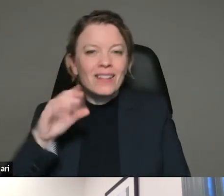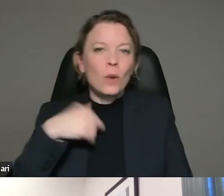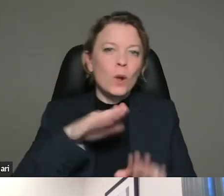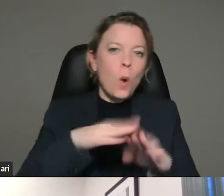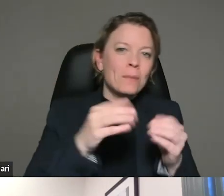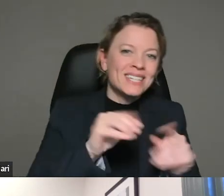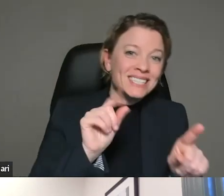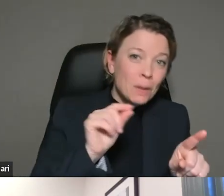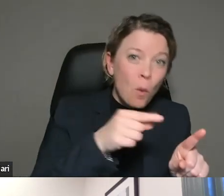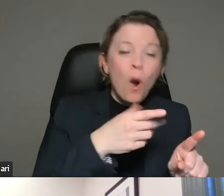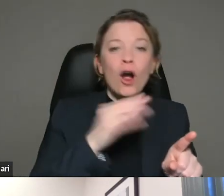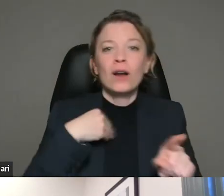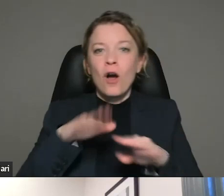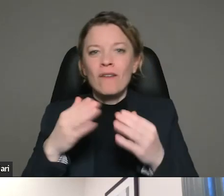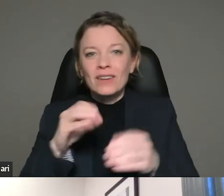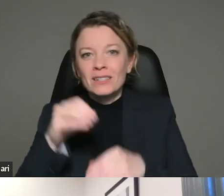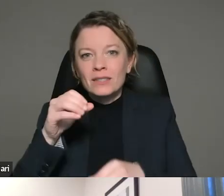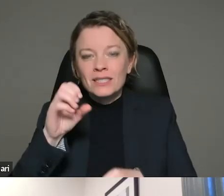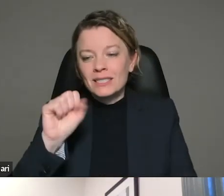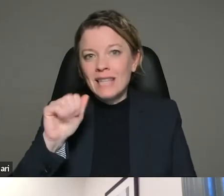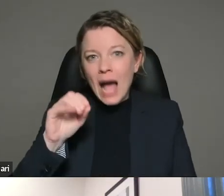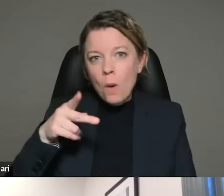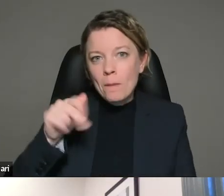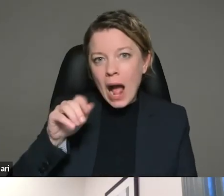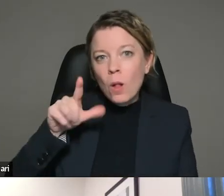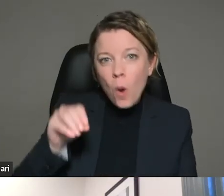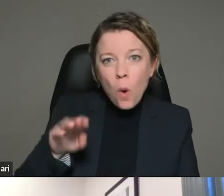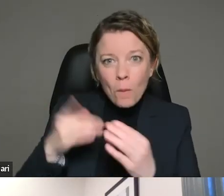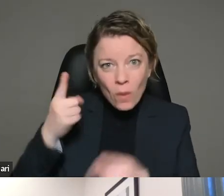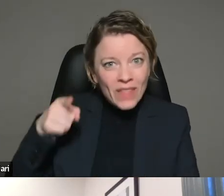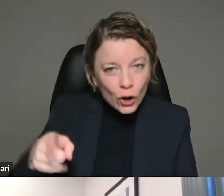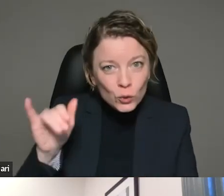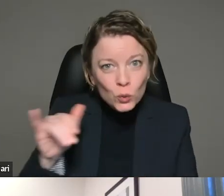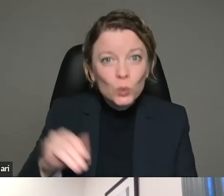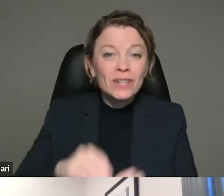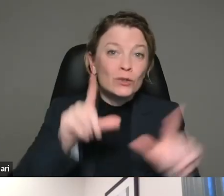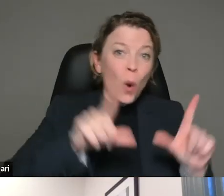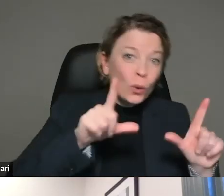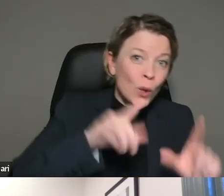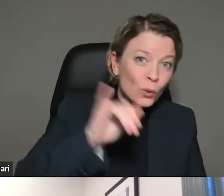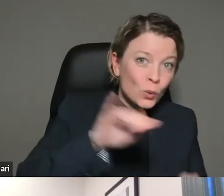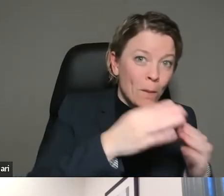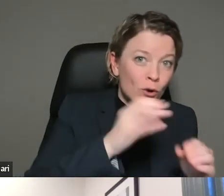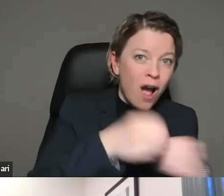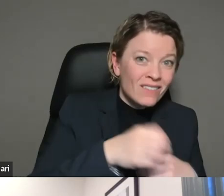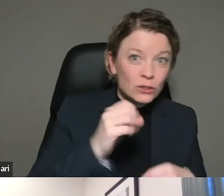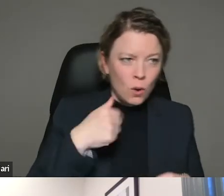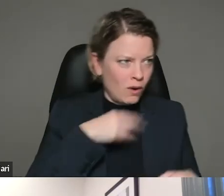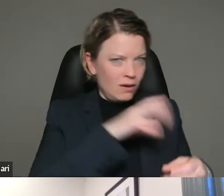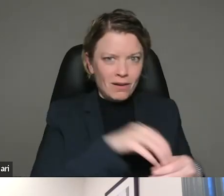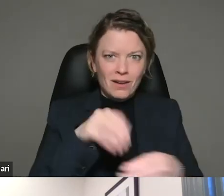opened an office in Sao Paulo, and we or started one in Tokyo. So to be there and part of all